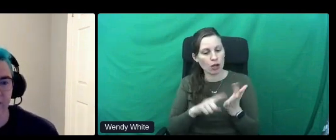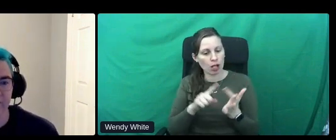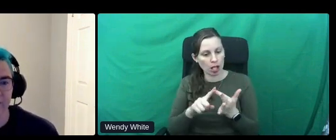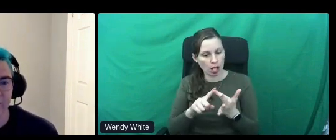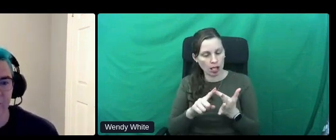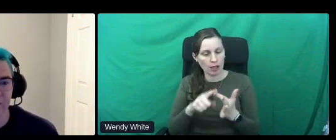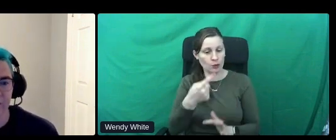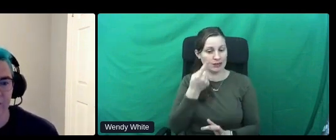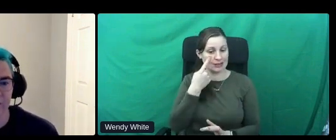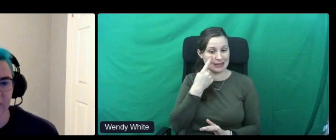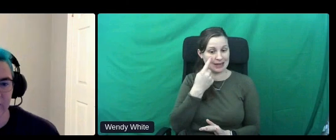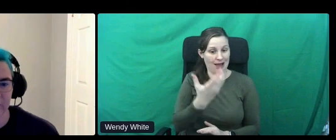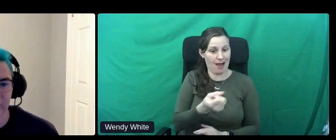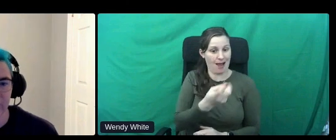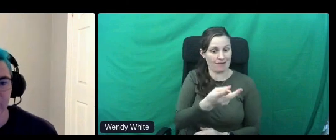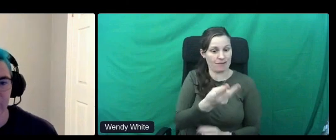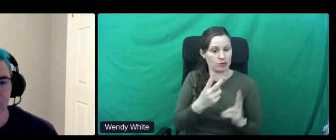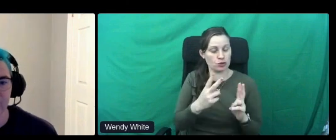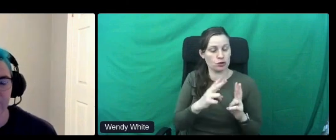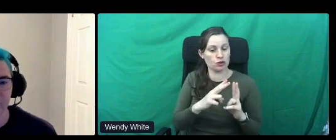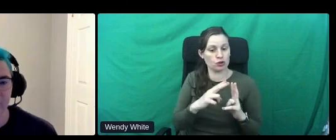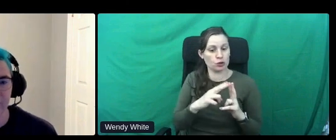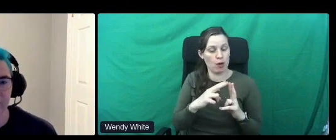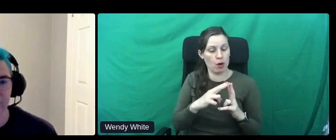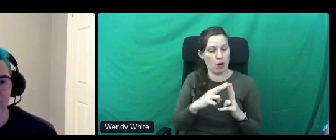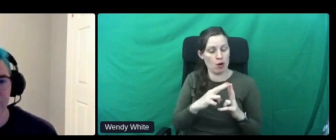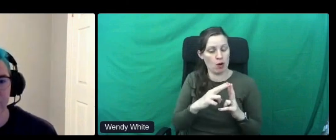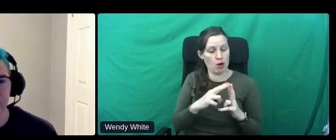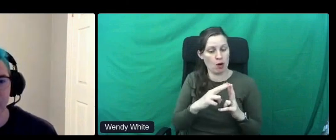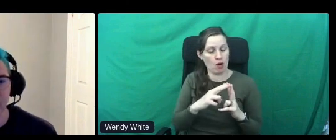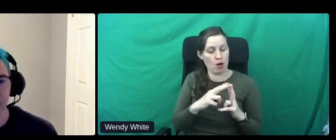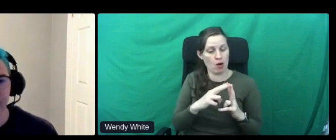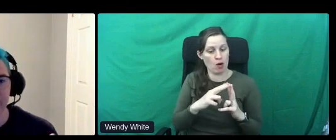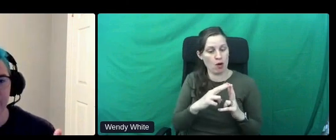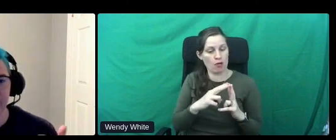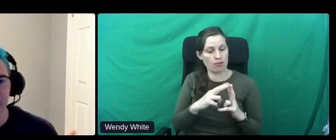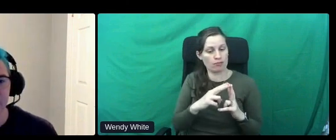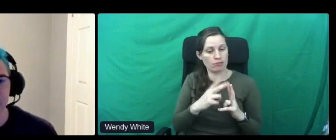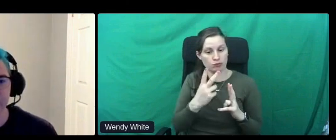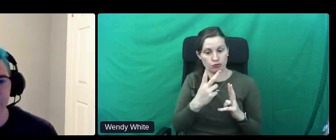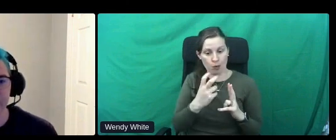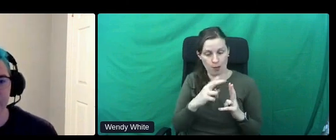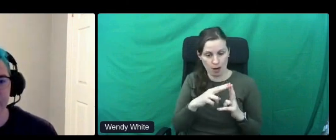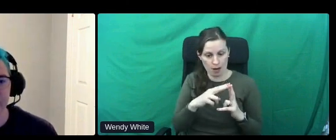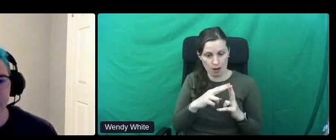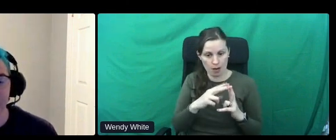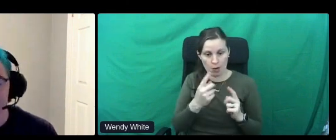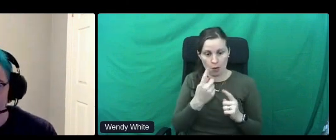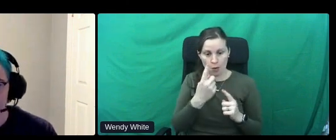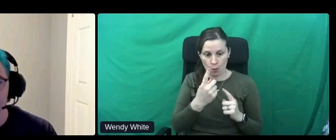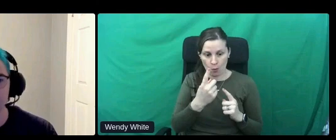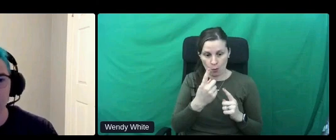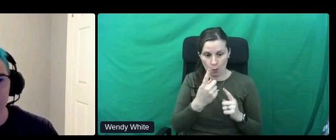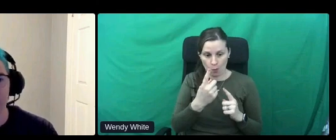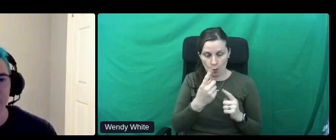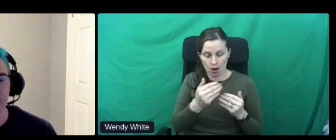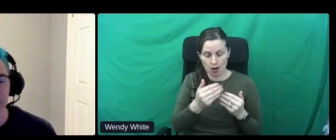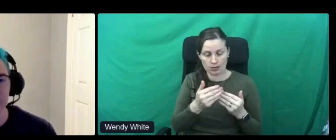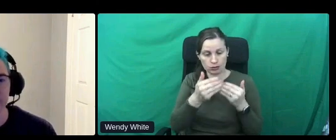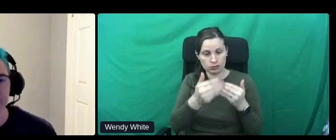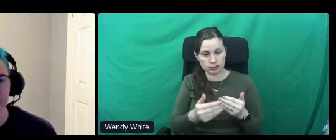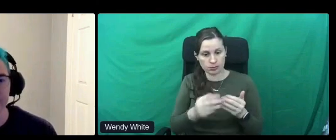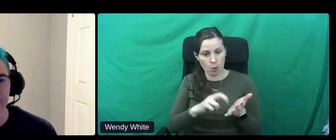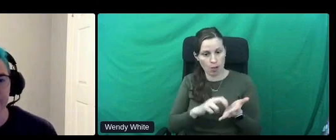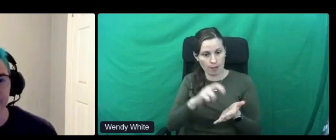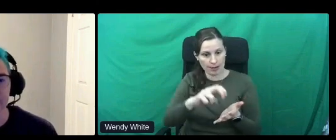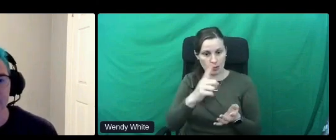here, we have two more. We're going to have two more, one small mantle and then one larger